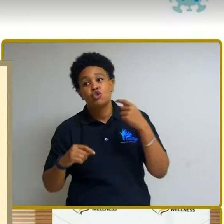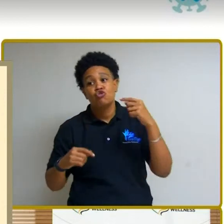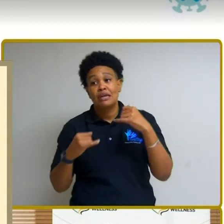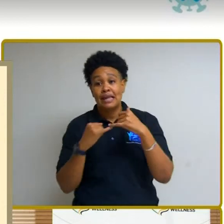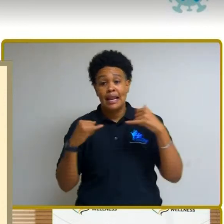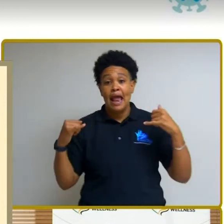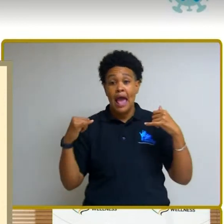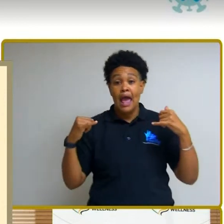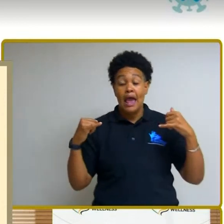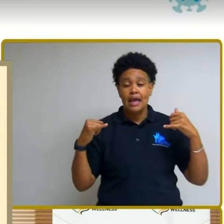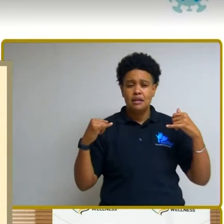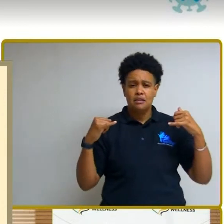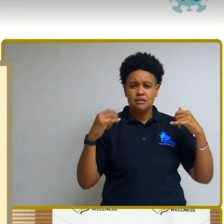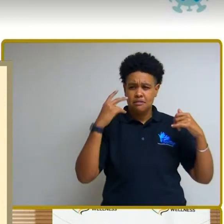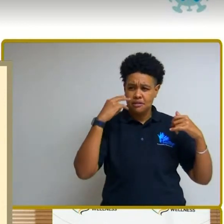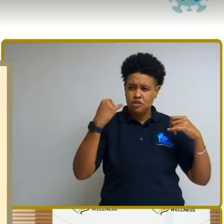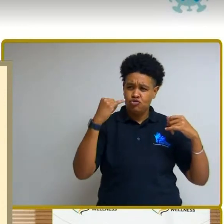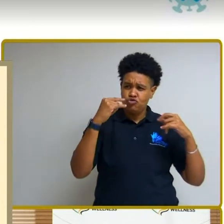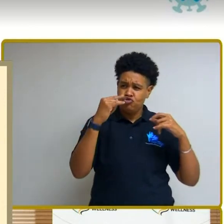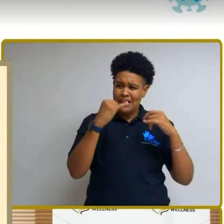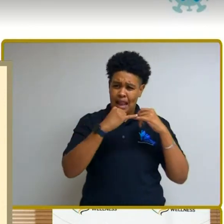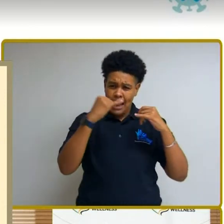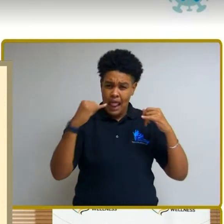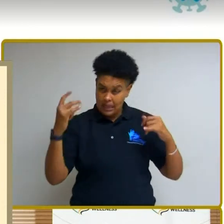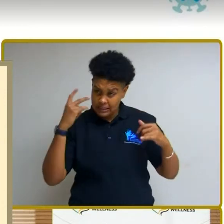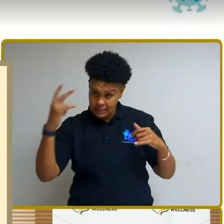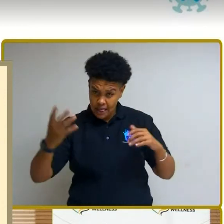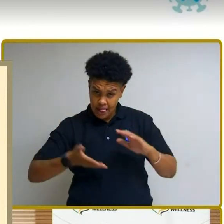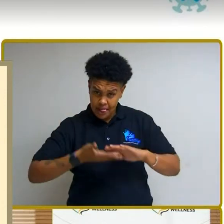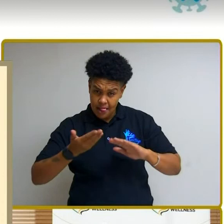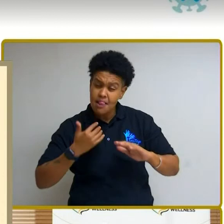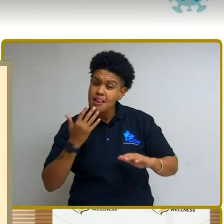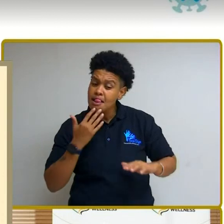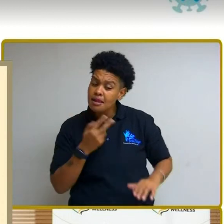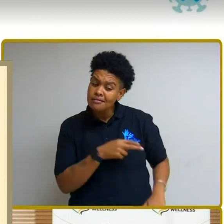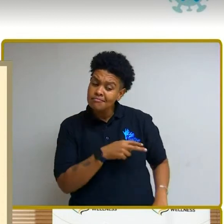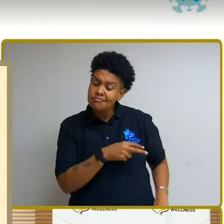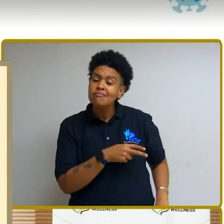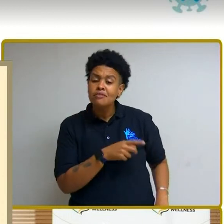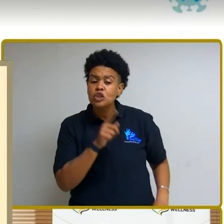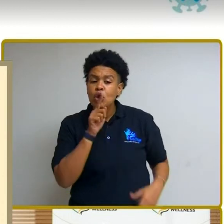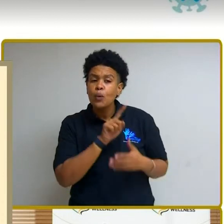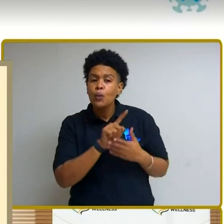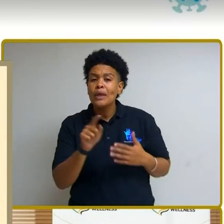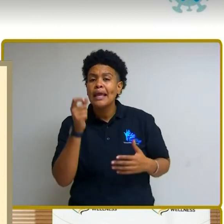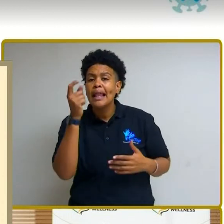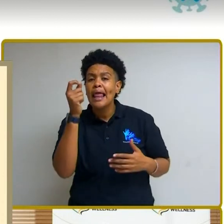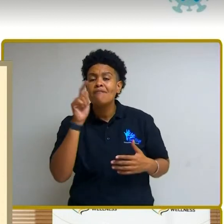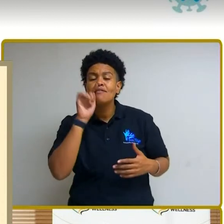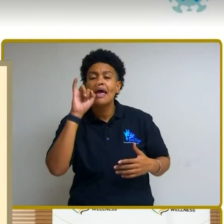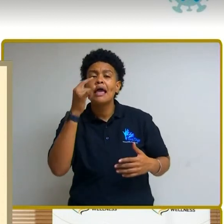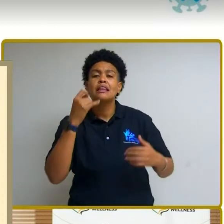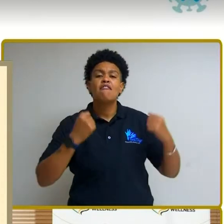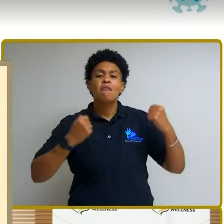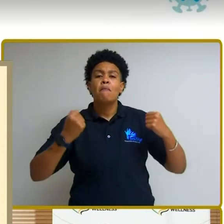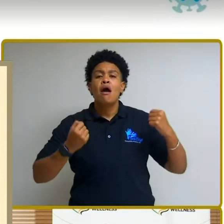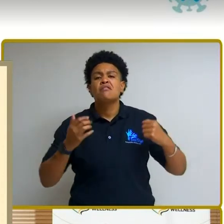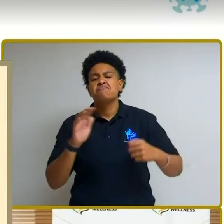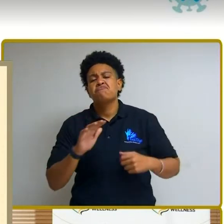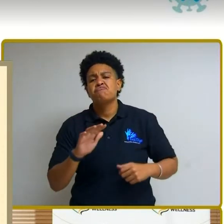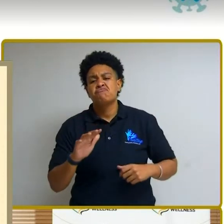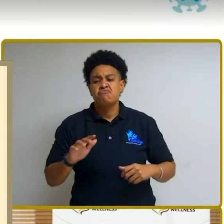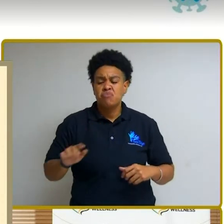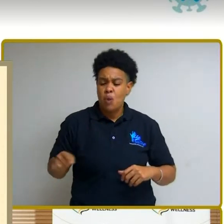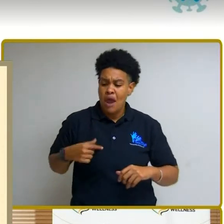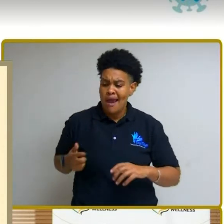line on the graph, you will see that about the week 11, about the 8th of March or thereabouts, we had